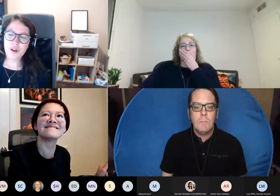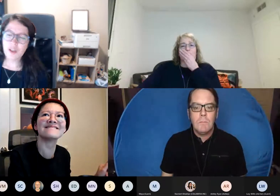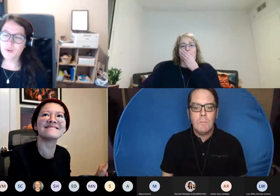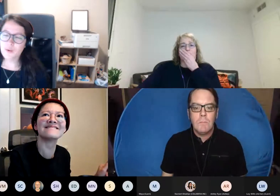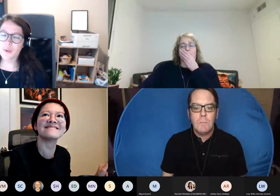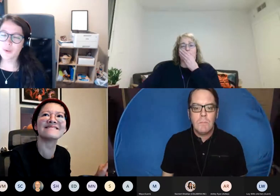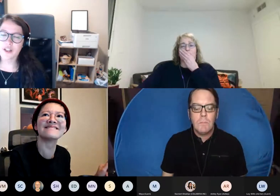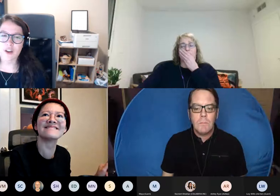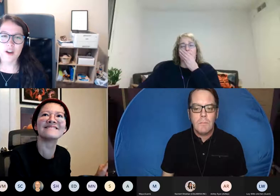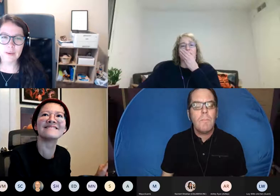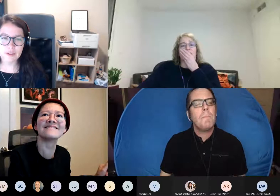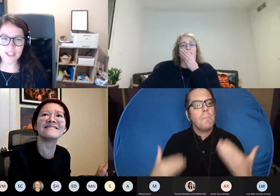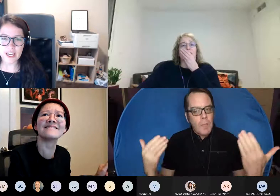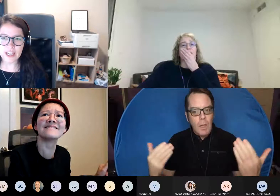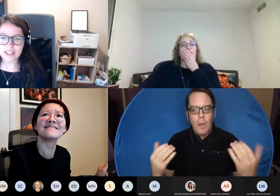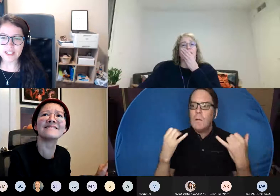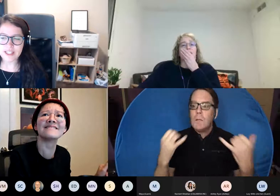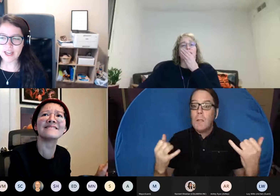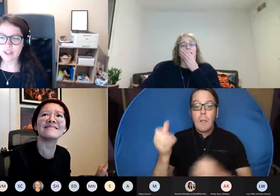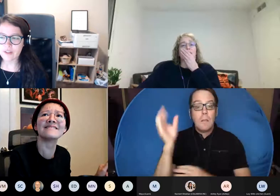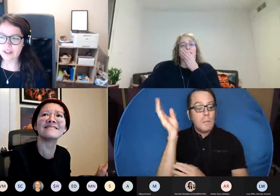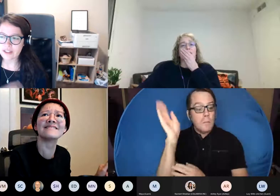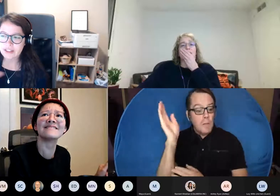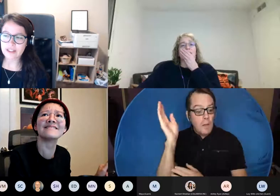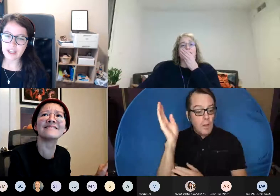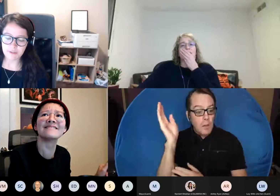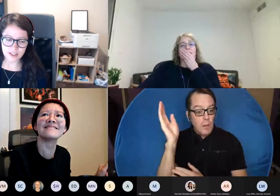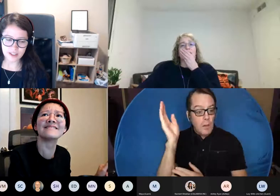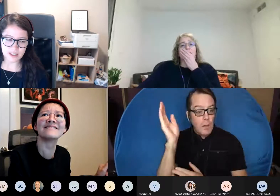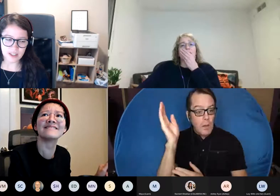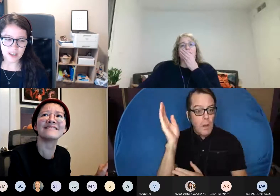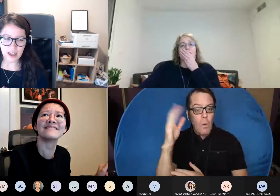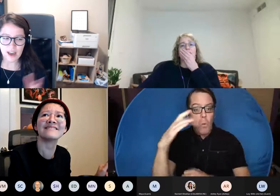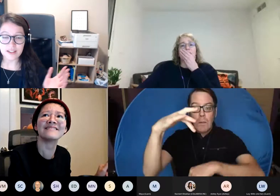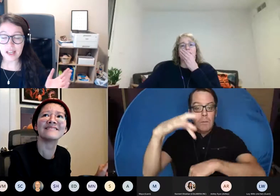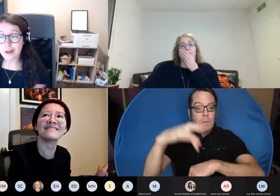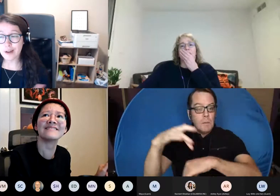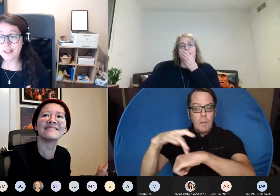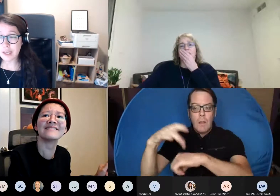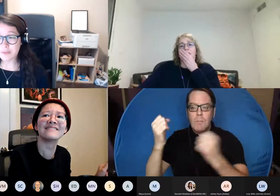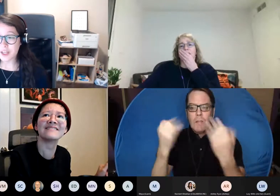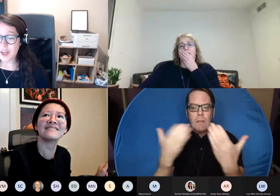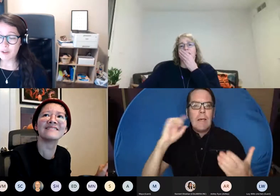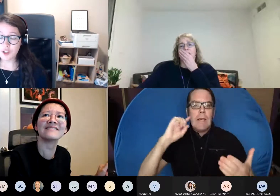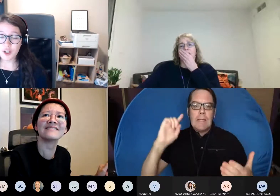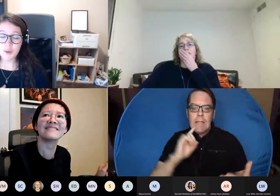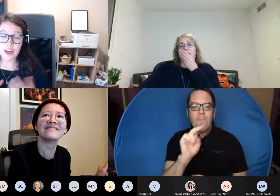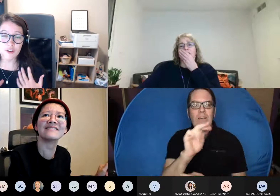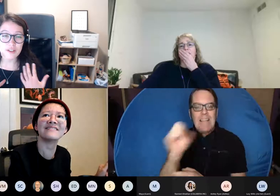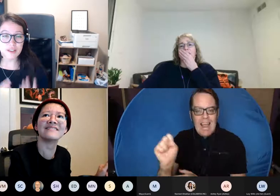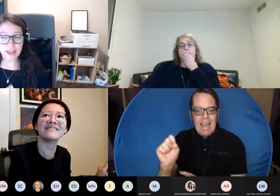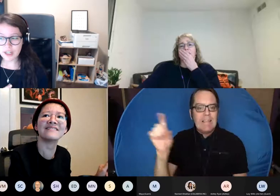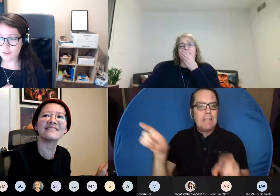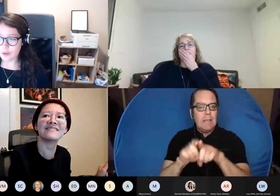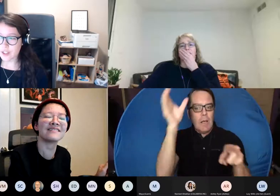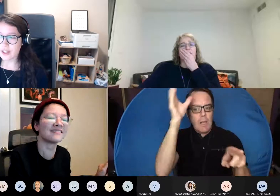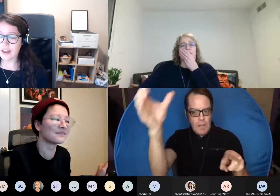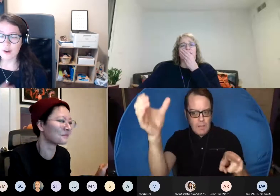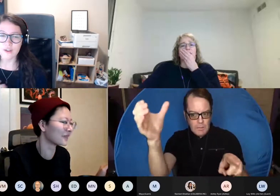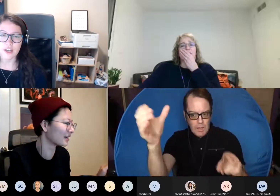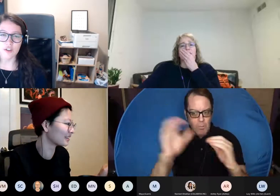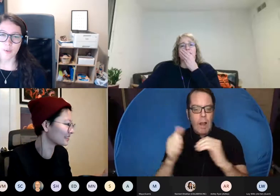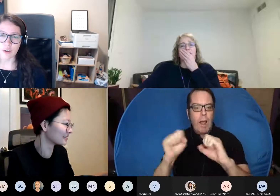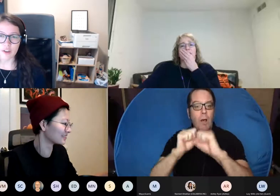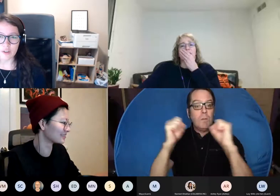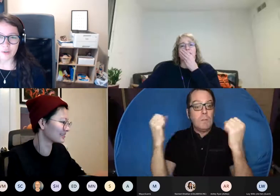So a lot of what we want to talk about today is kind of deafness as a concept, starting with how society views it